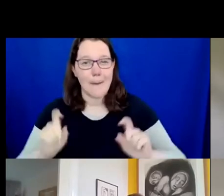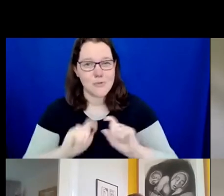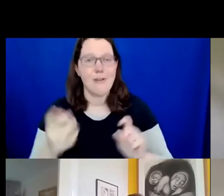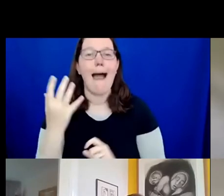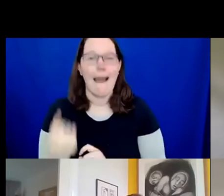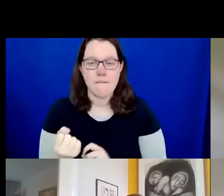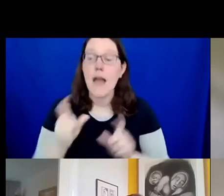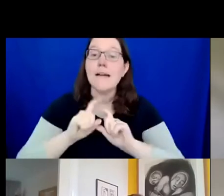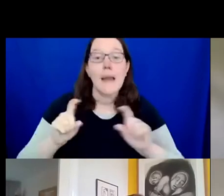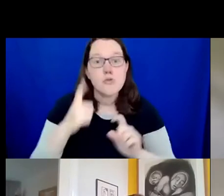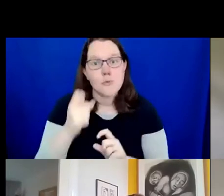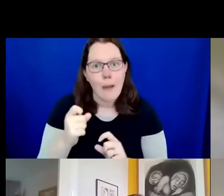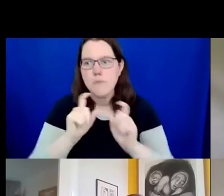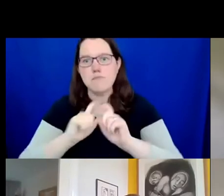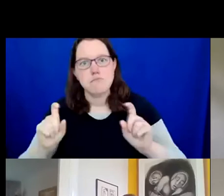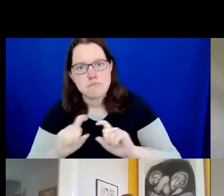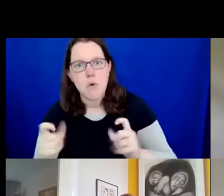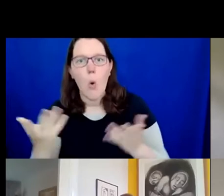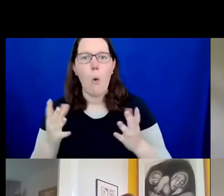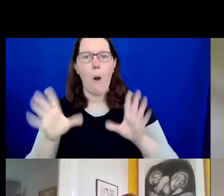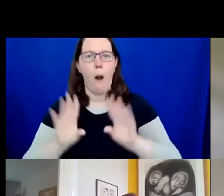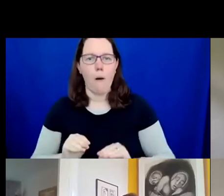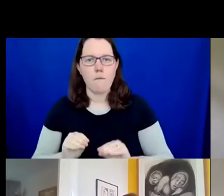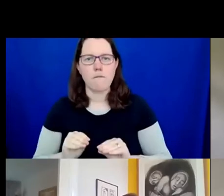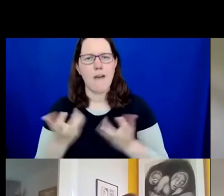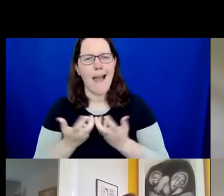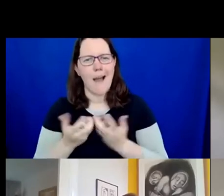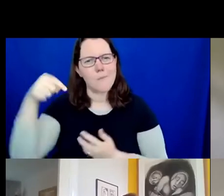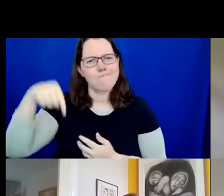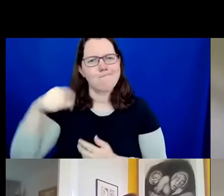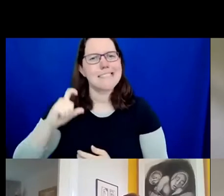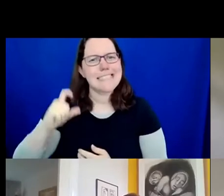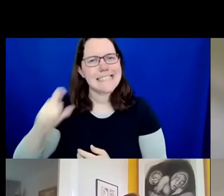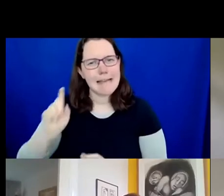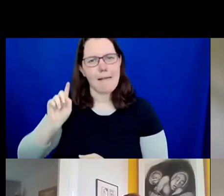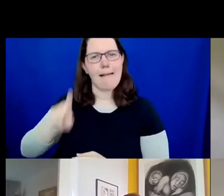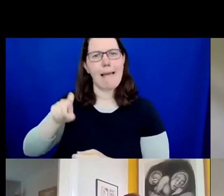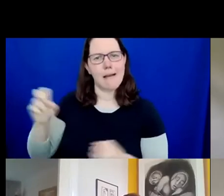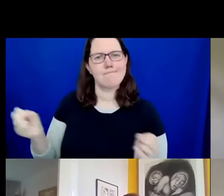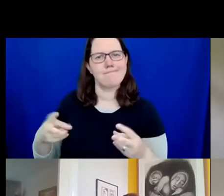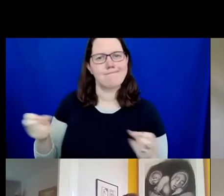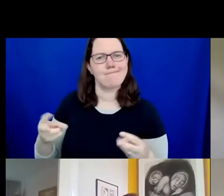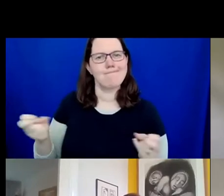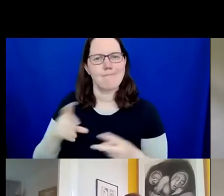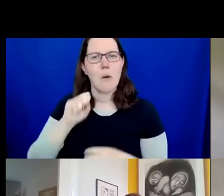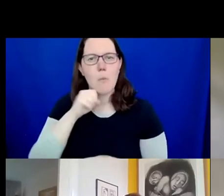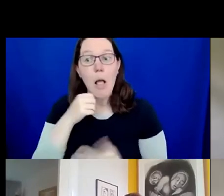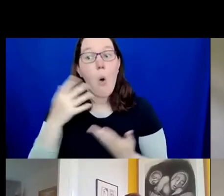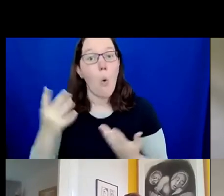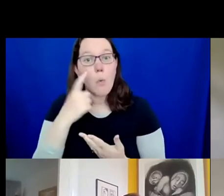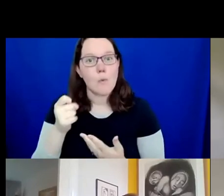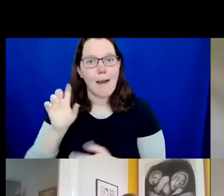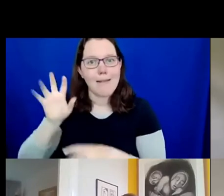be turned on or off by pressing the CC button at the bottom of your Zoom window. And there's also a link if you want to see them in the